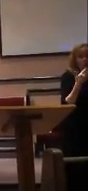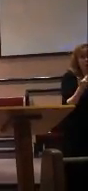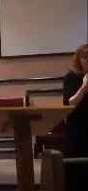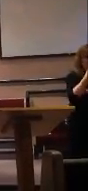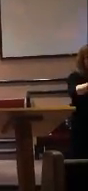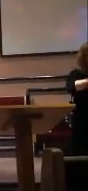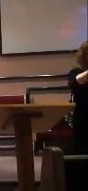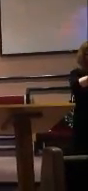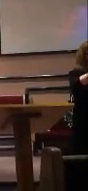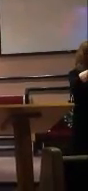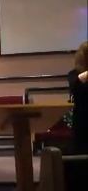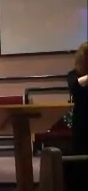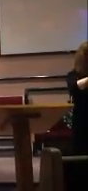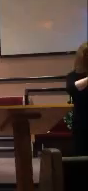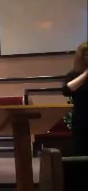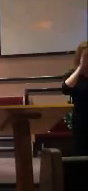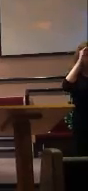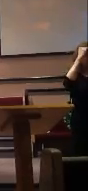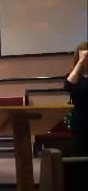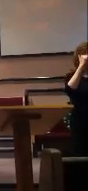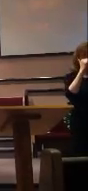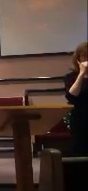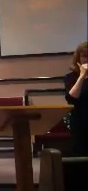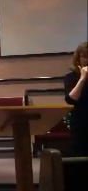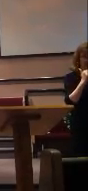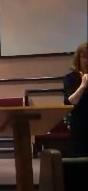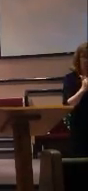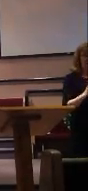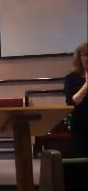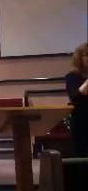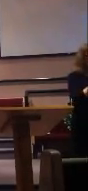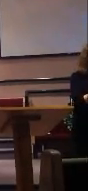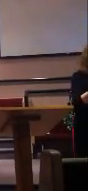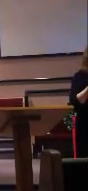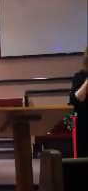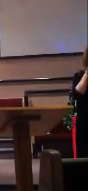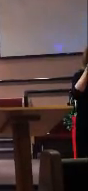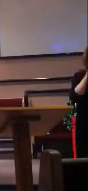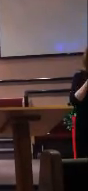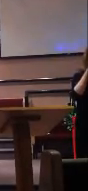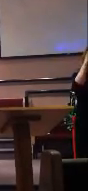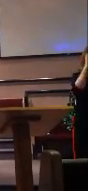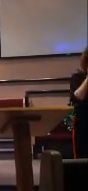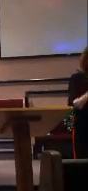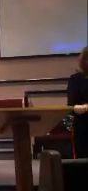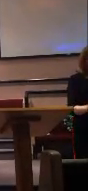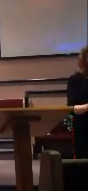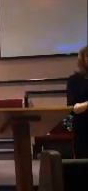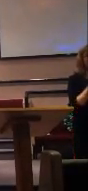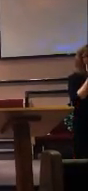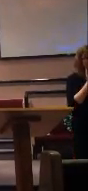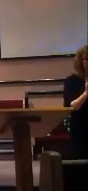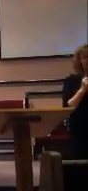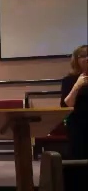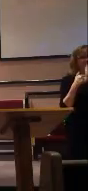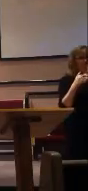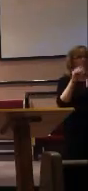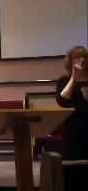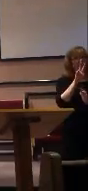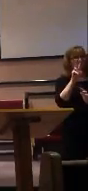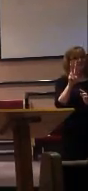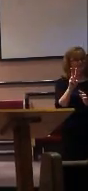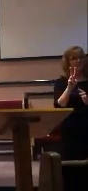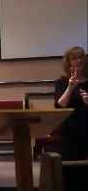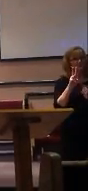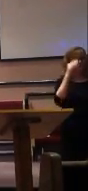the world's nations. And in some manuscripts, there are 70 listed. In some manuscripts, there are